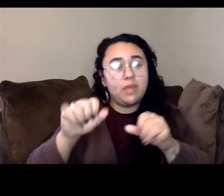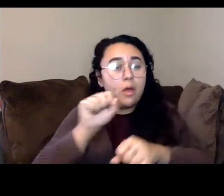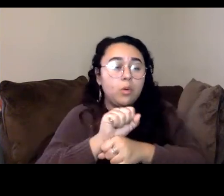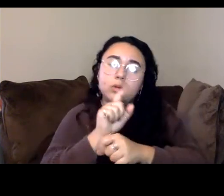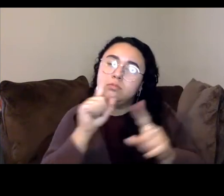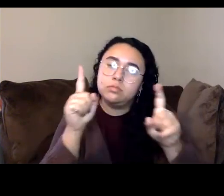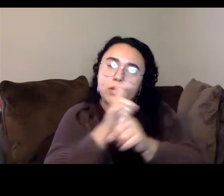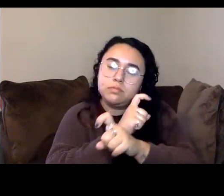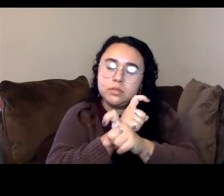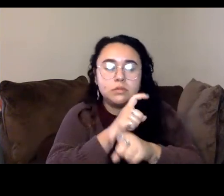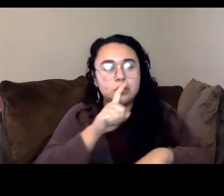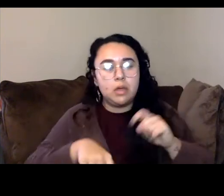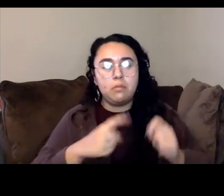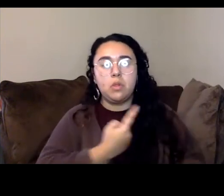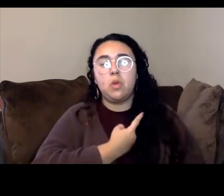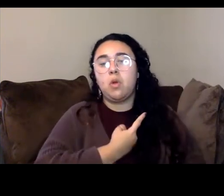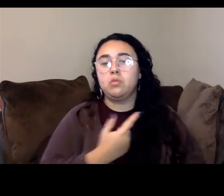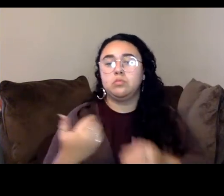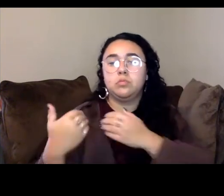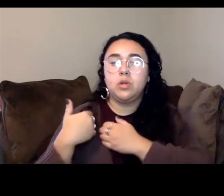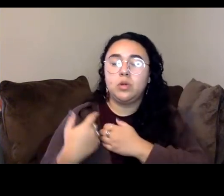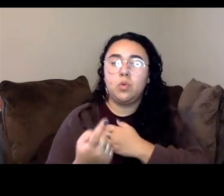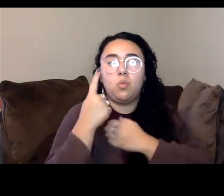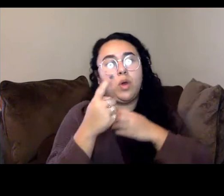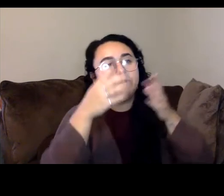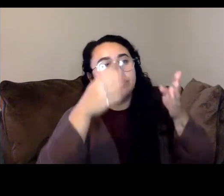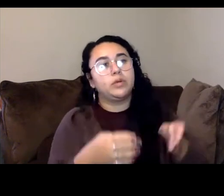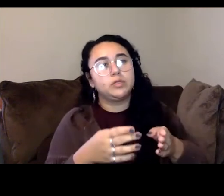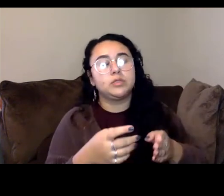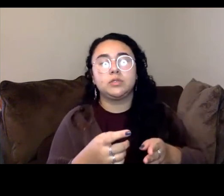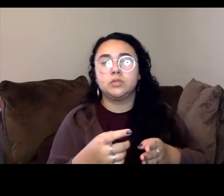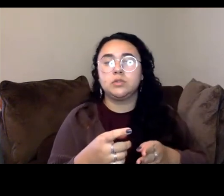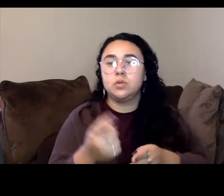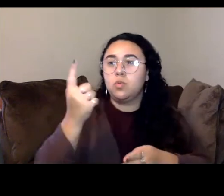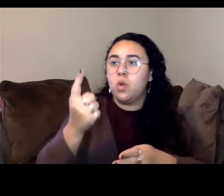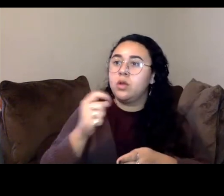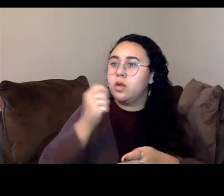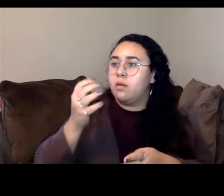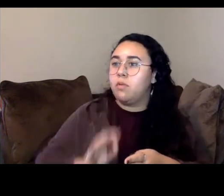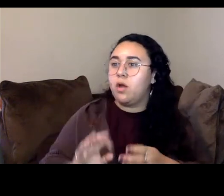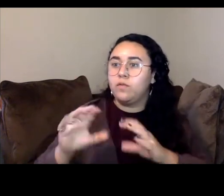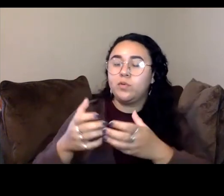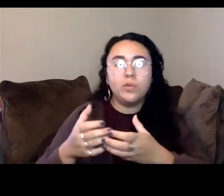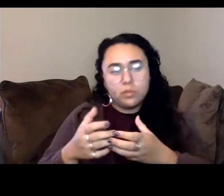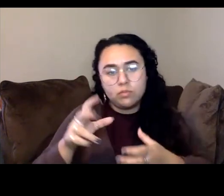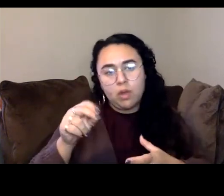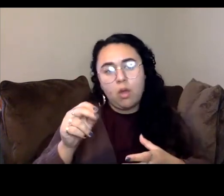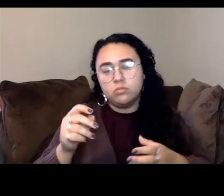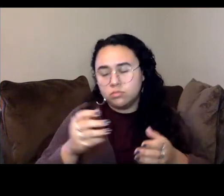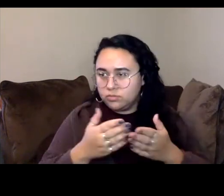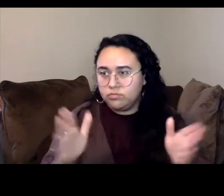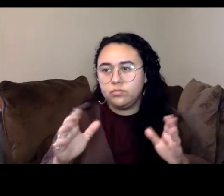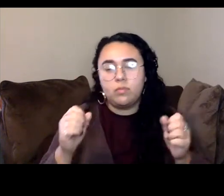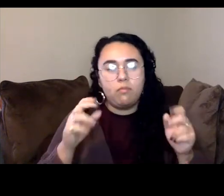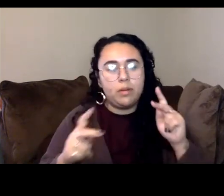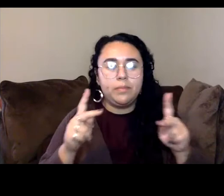done alone. It can't be the burden of any individual person or any individual nonprofit initiative. It's why